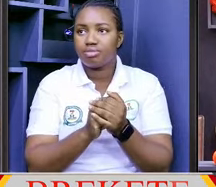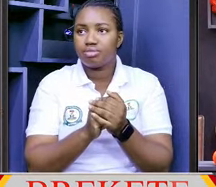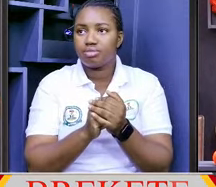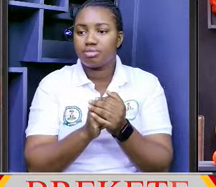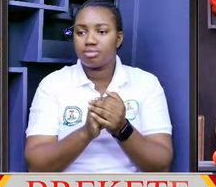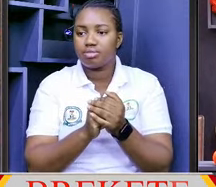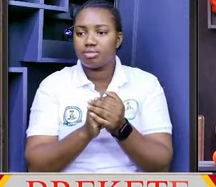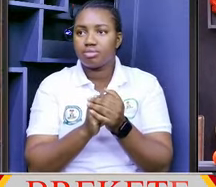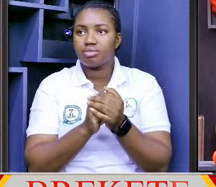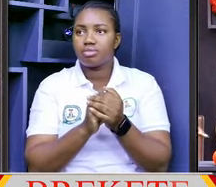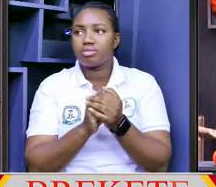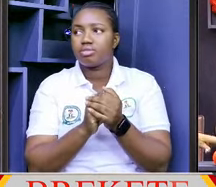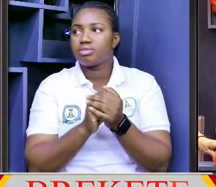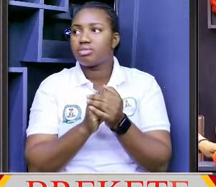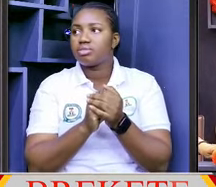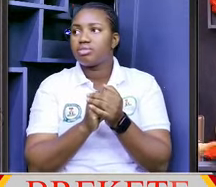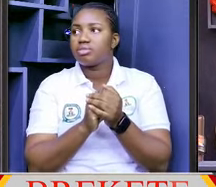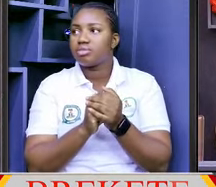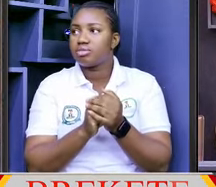to me.